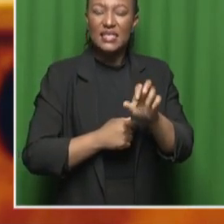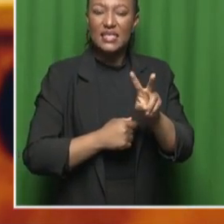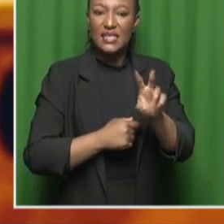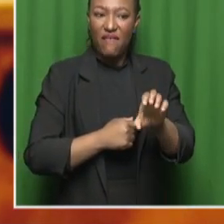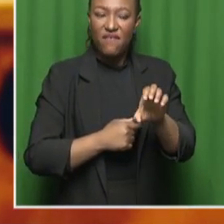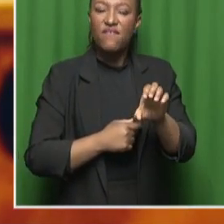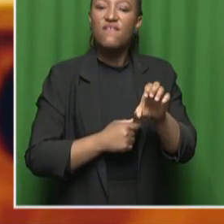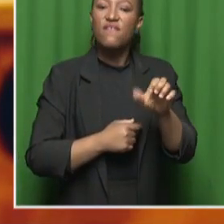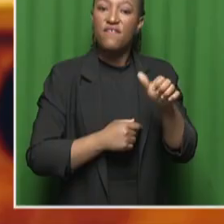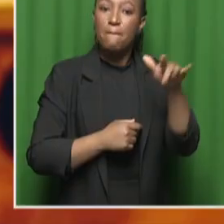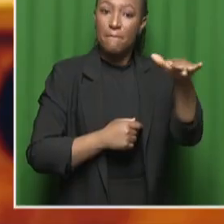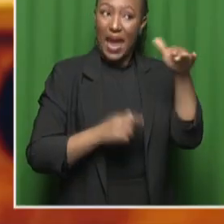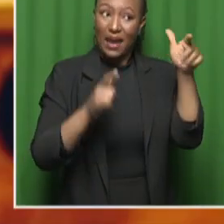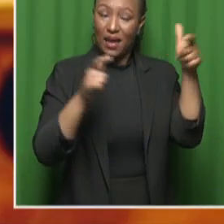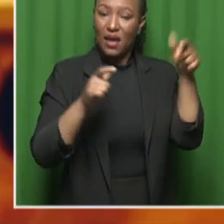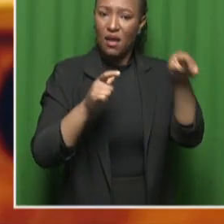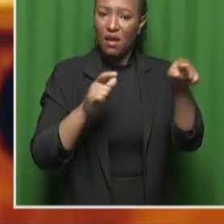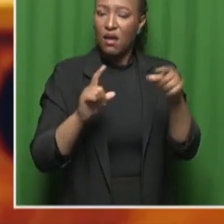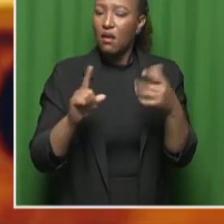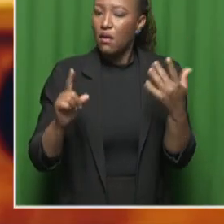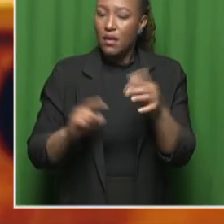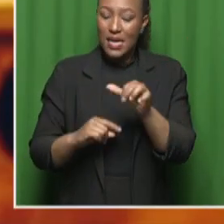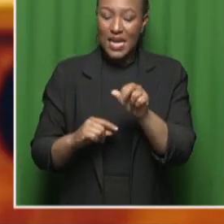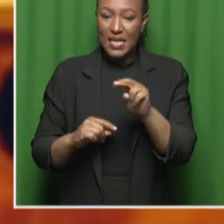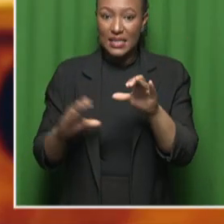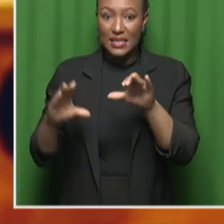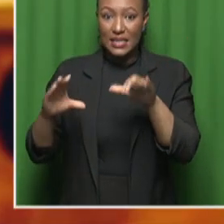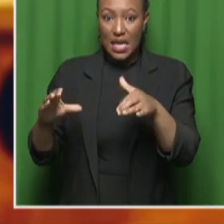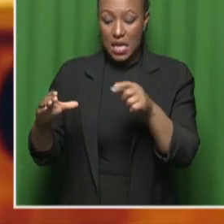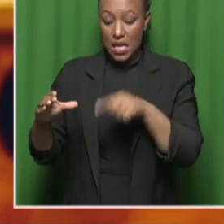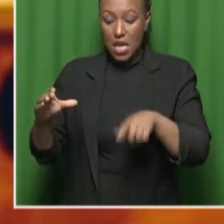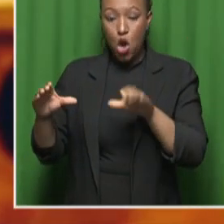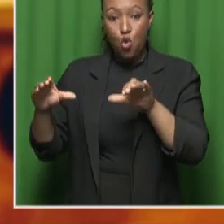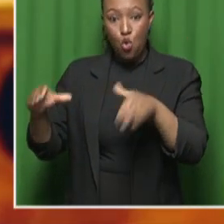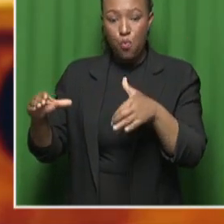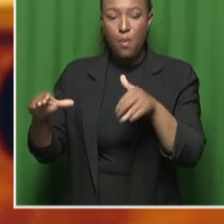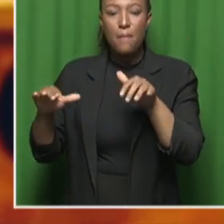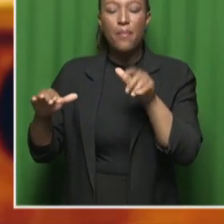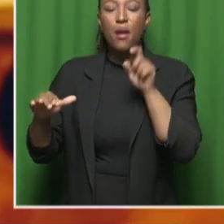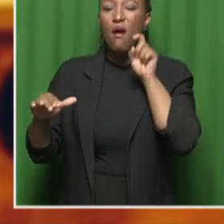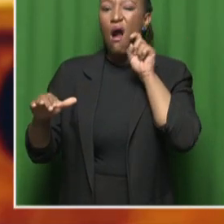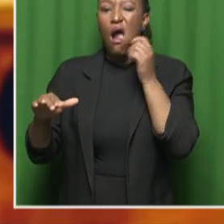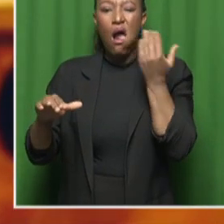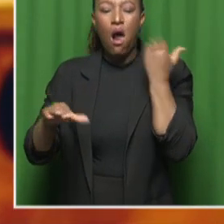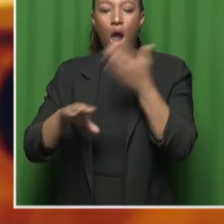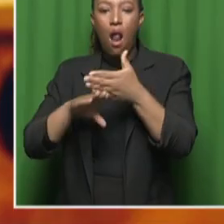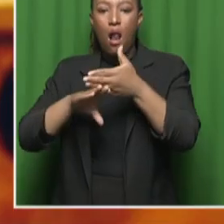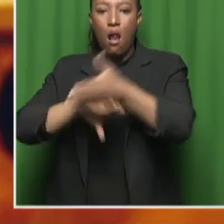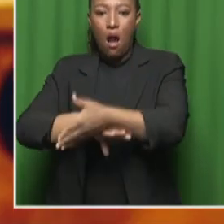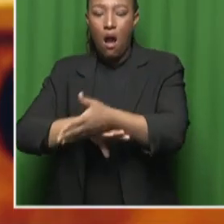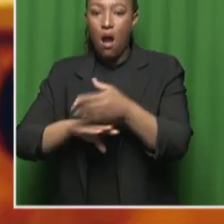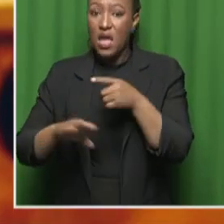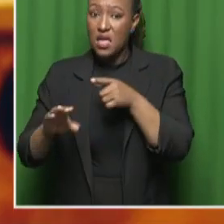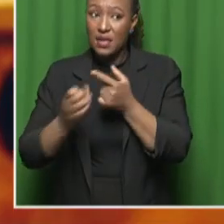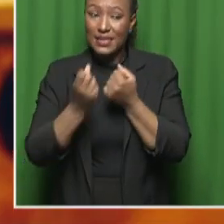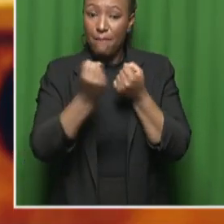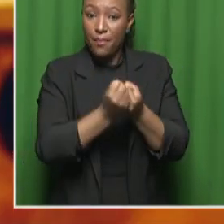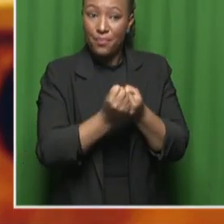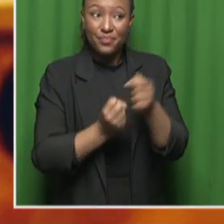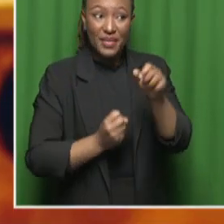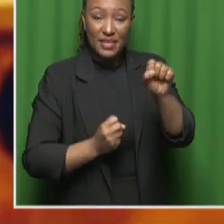Africa. So does the ANC, in particular the Veterans League, also share that sentiment with regards to the privatization of the Reserve Bank?